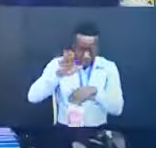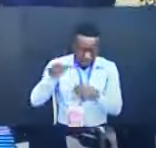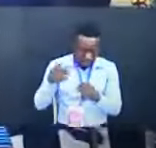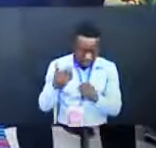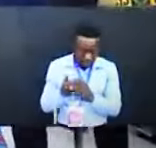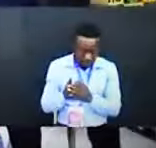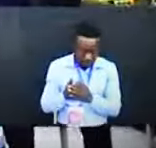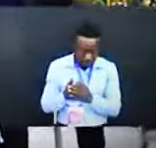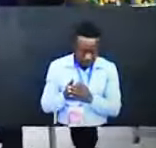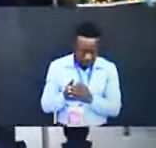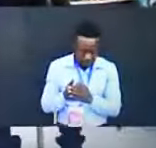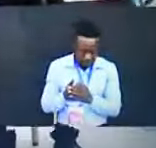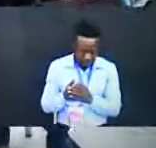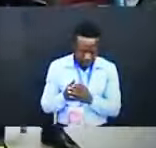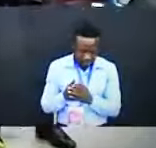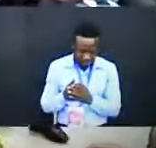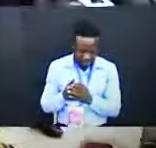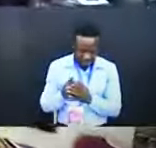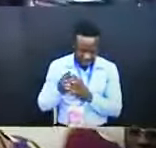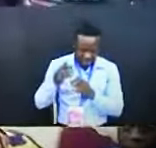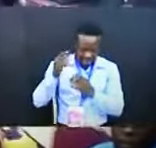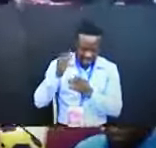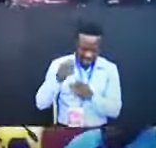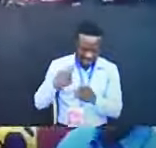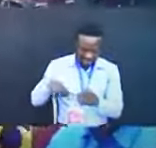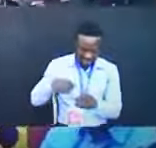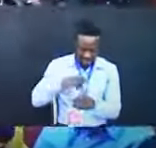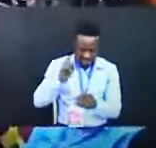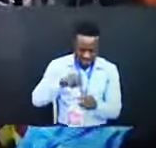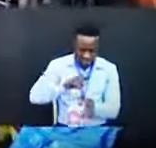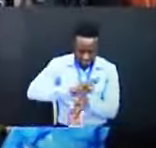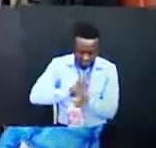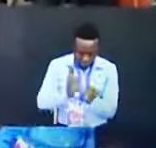Where do we need to make some repentance?